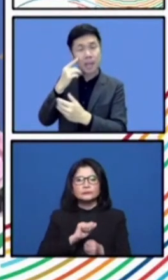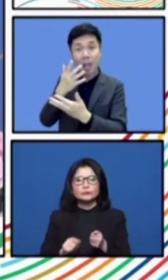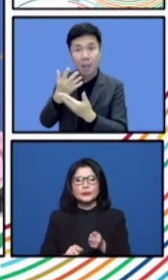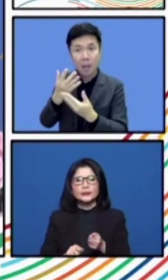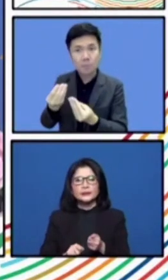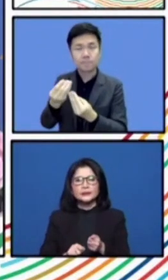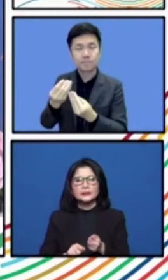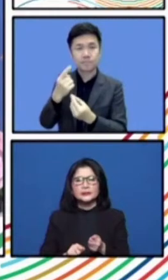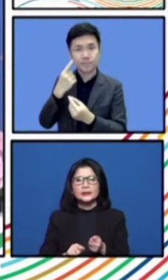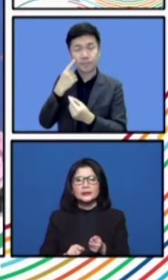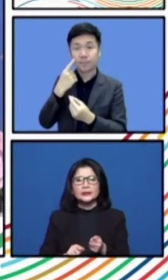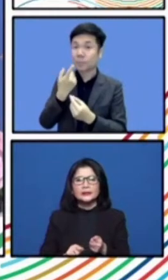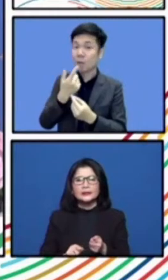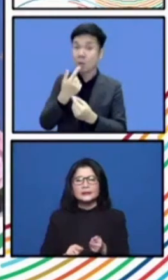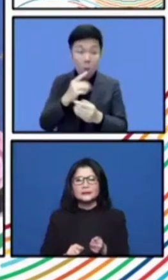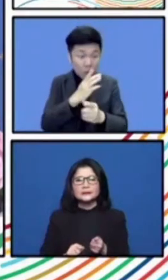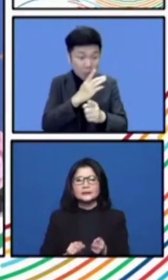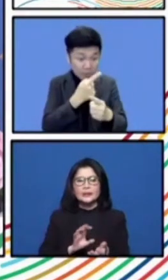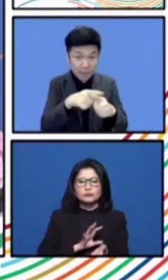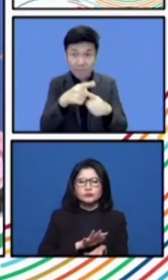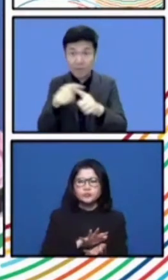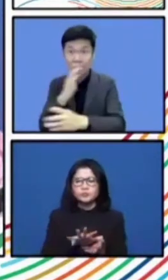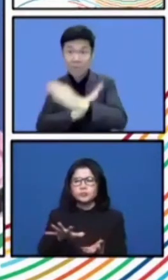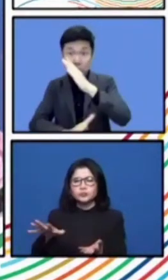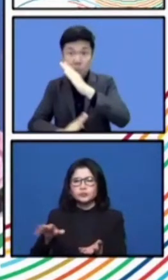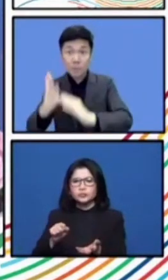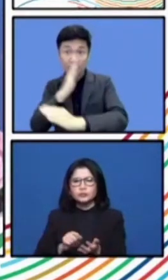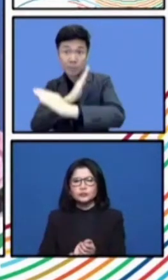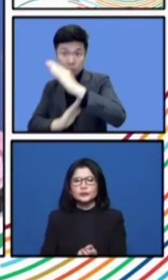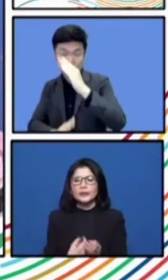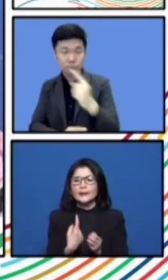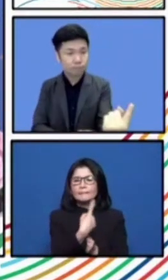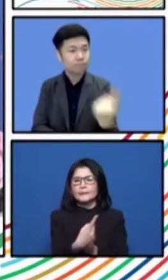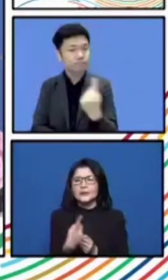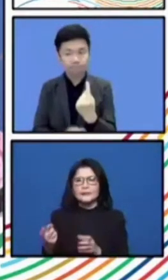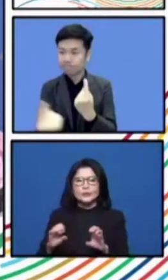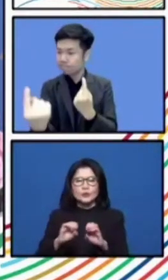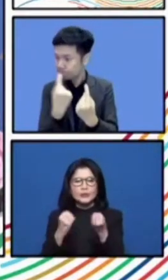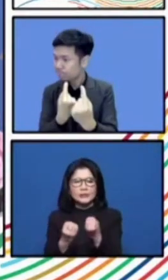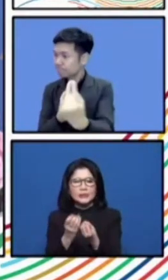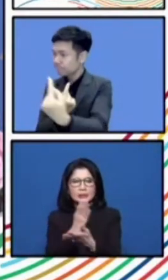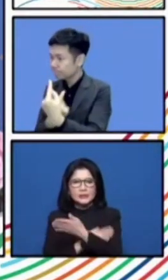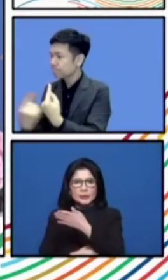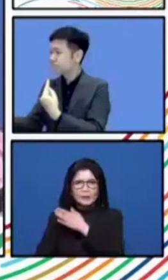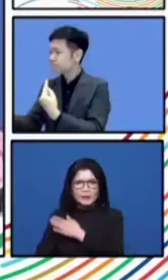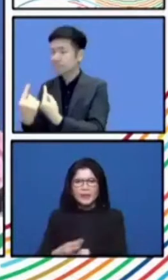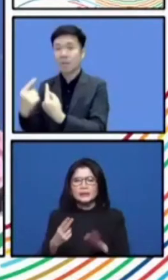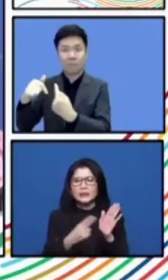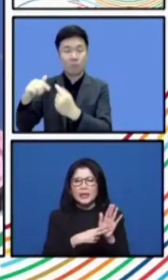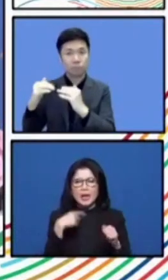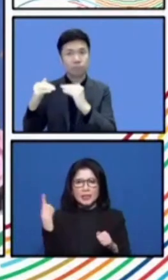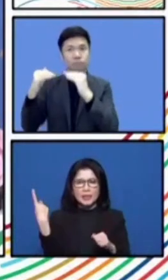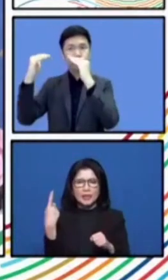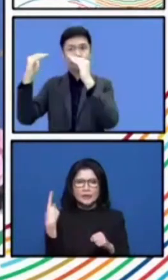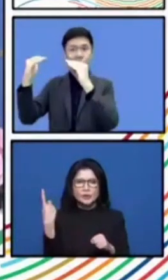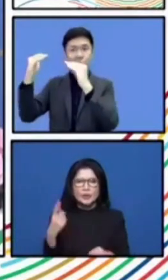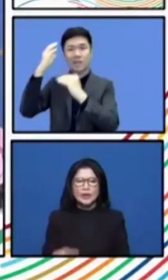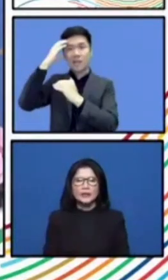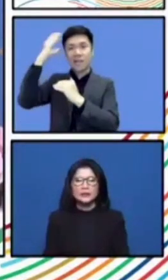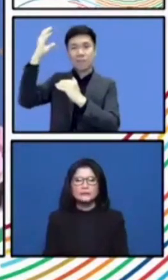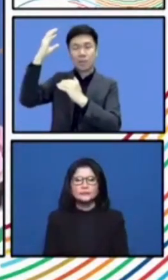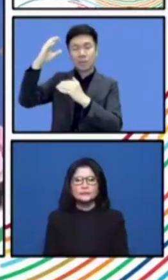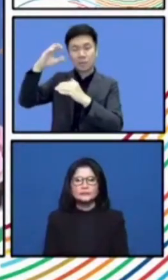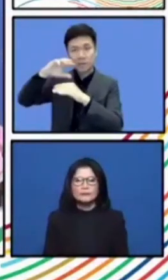from each disability organization at the national level and if the national